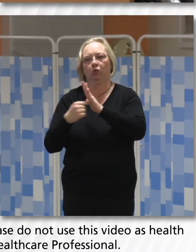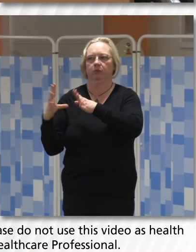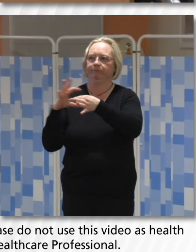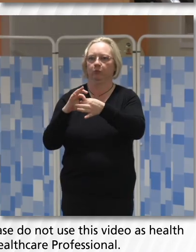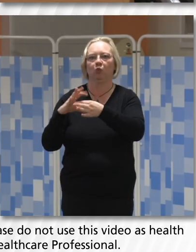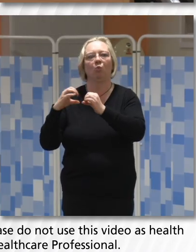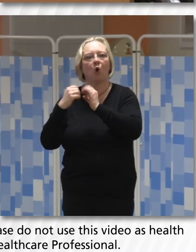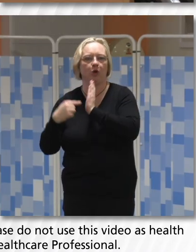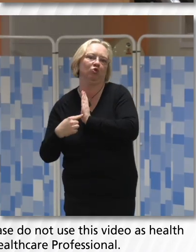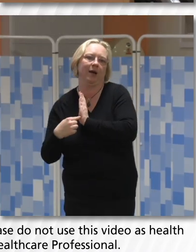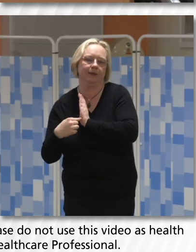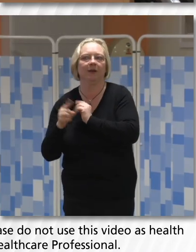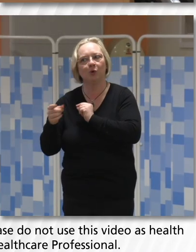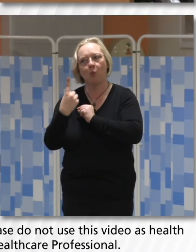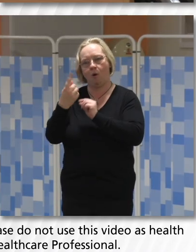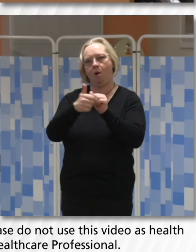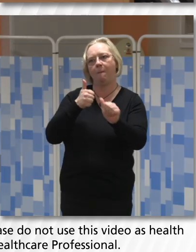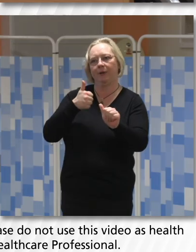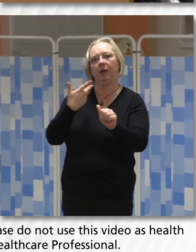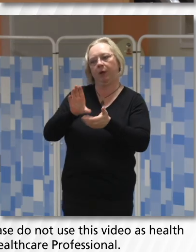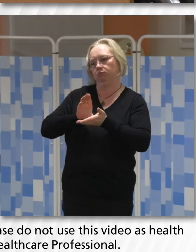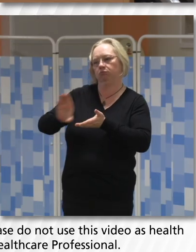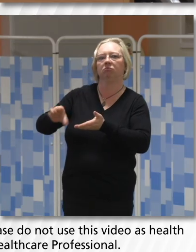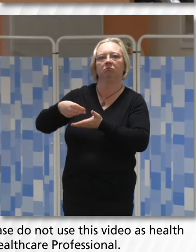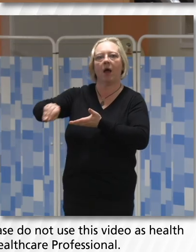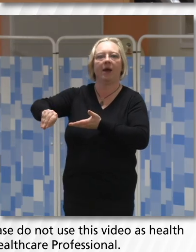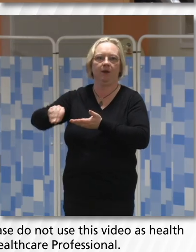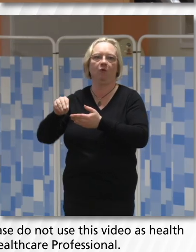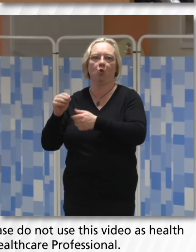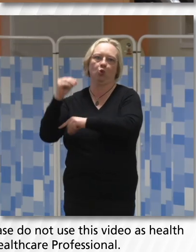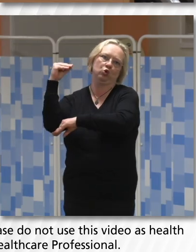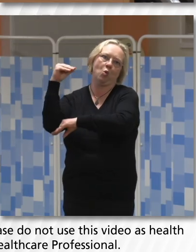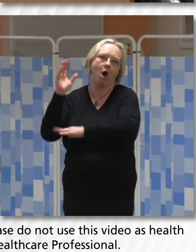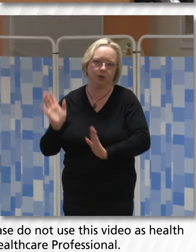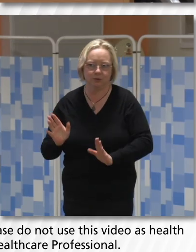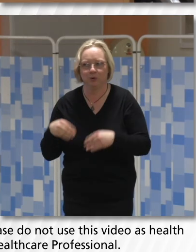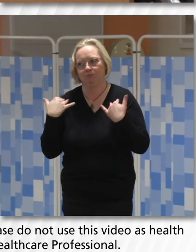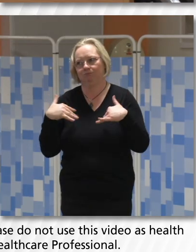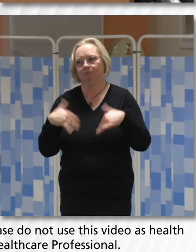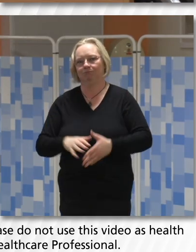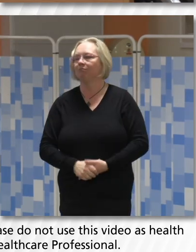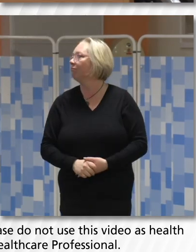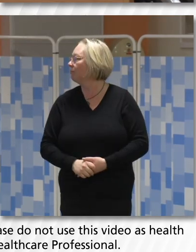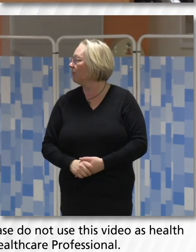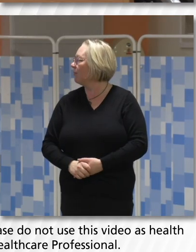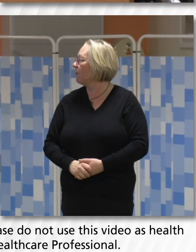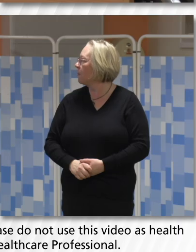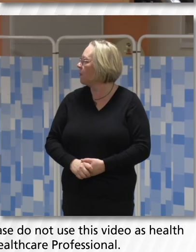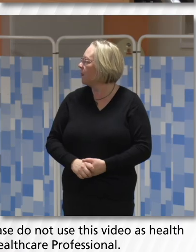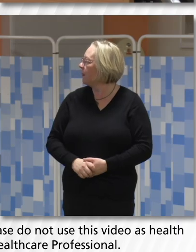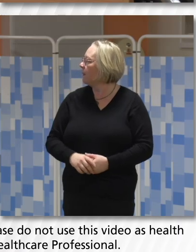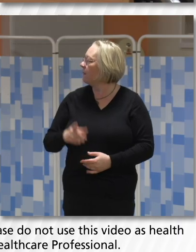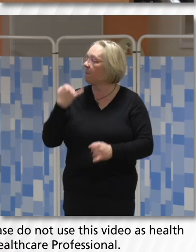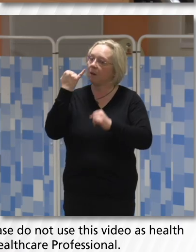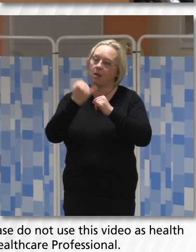bring those, and we had a company who sponsored and paid for those swans. So if you do head over there, take a look. And just a final